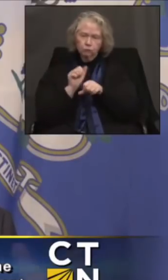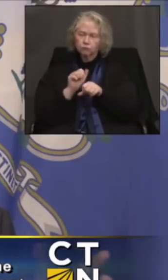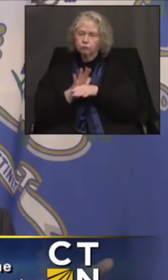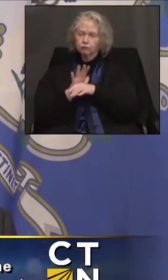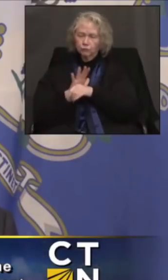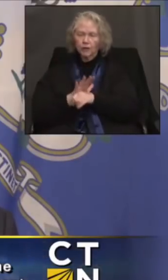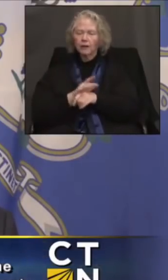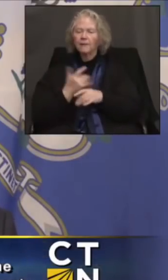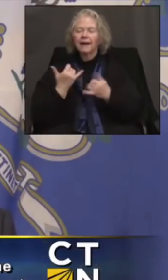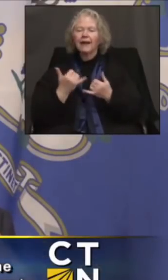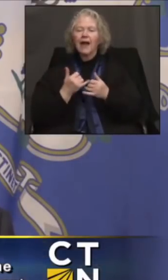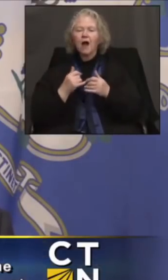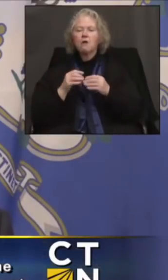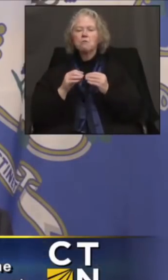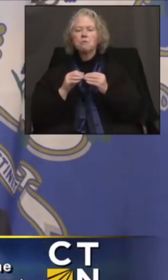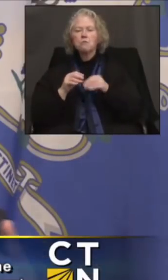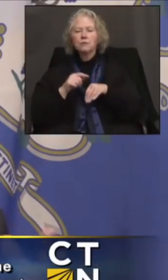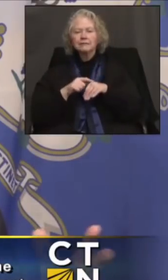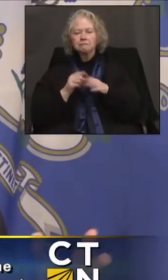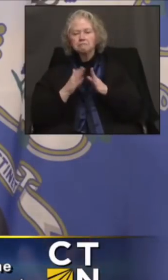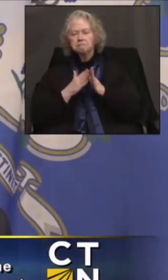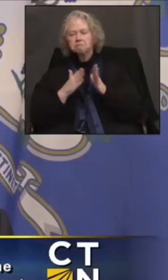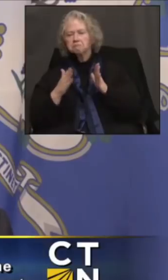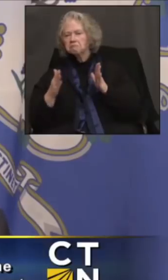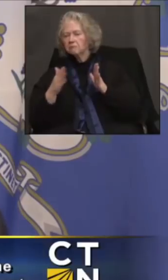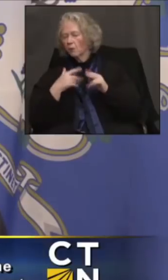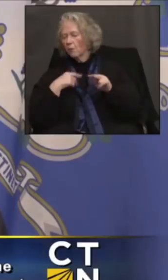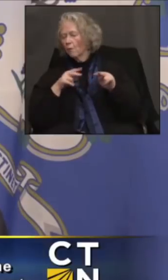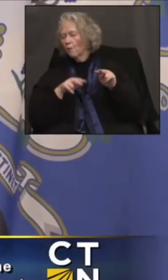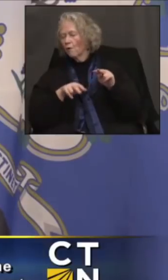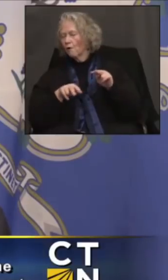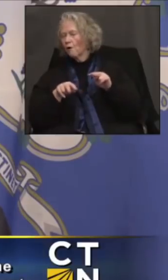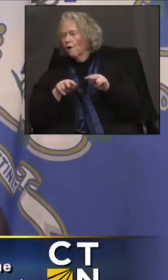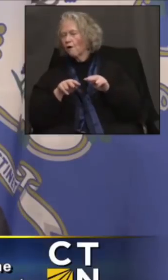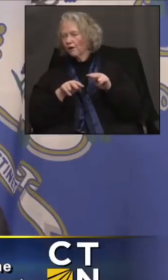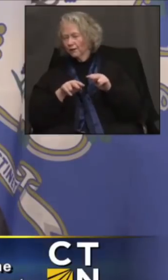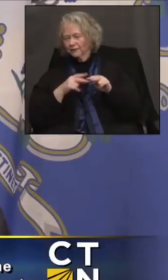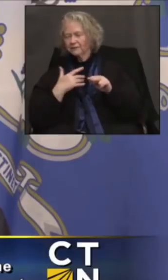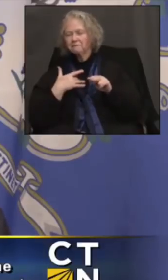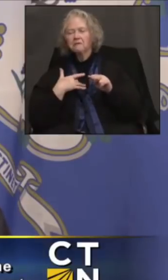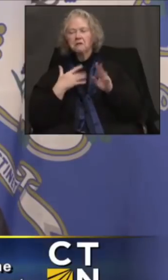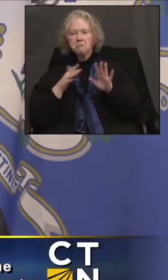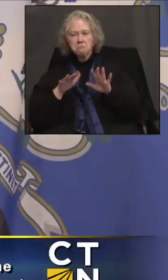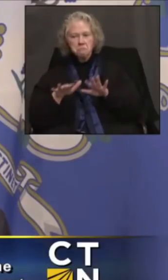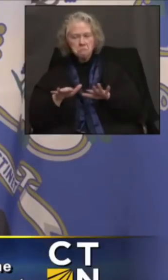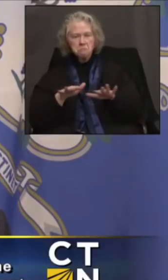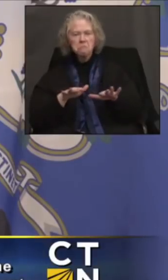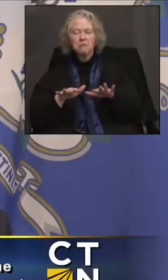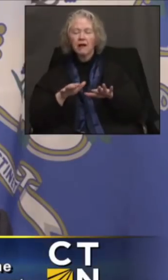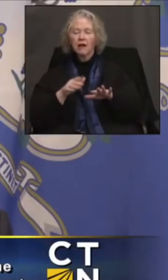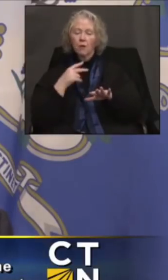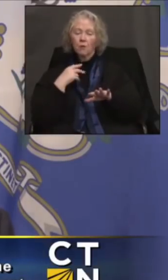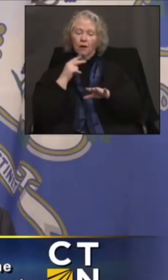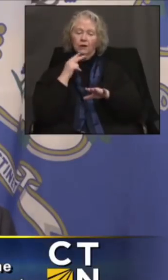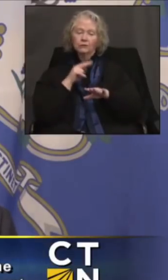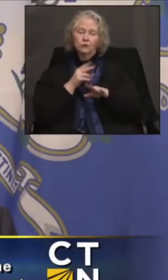more time, and so that gives us an idea. There's a little bit of lag in the system. We found out from the other age groups